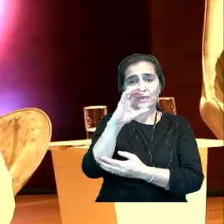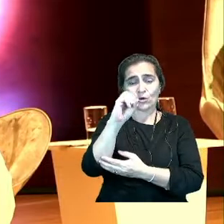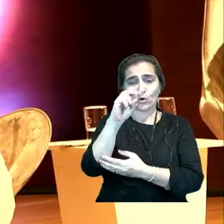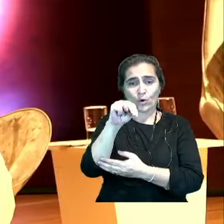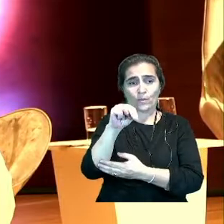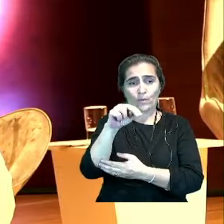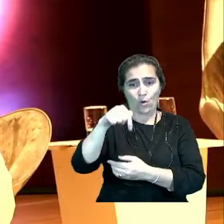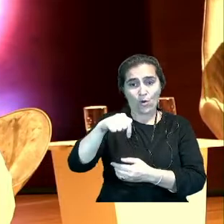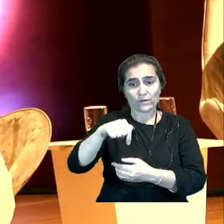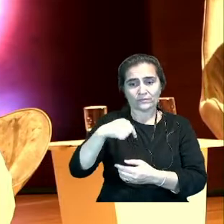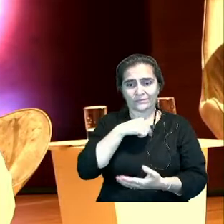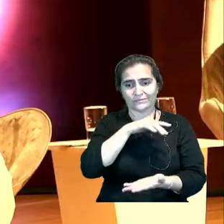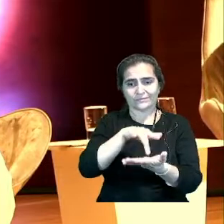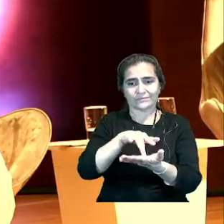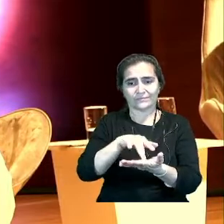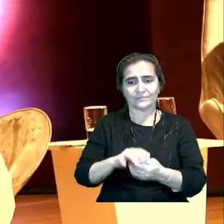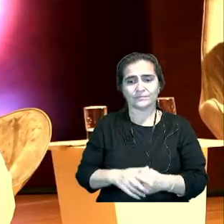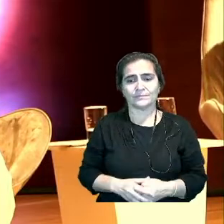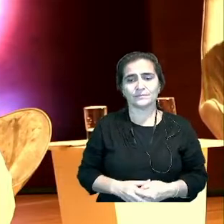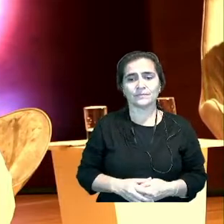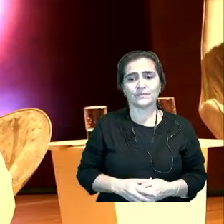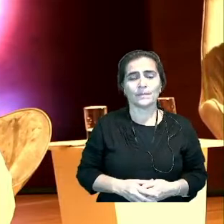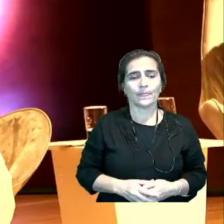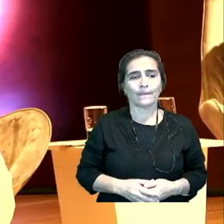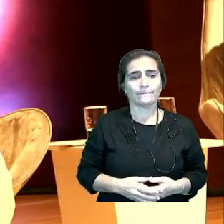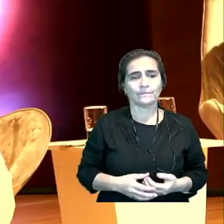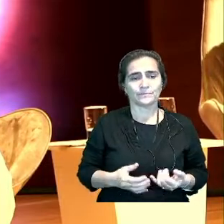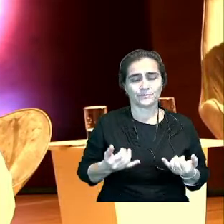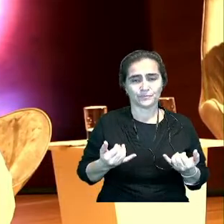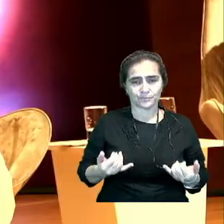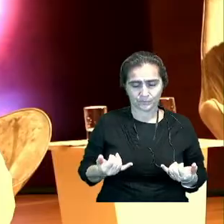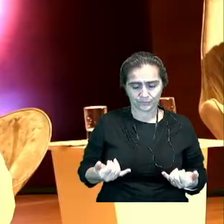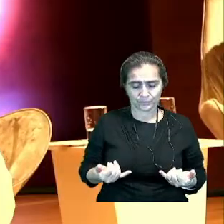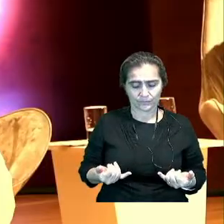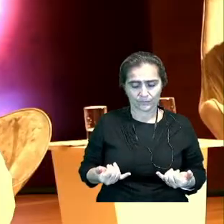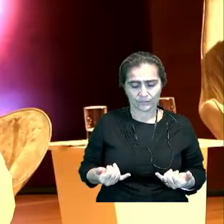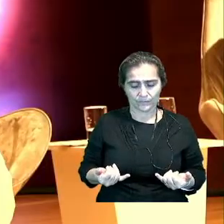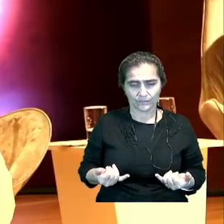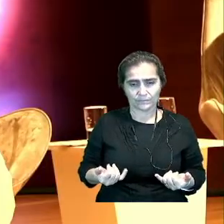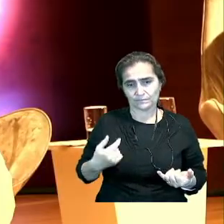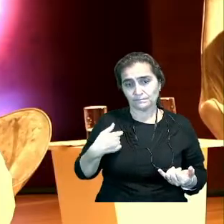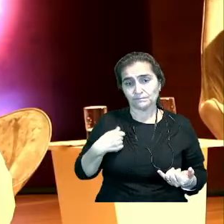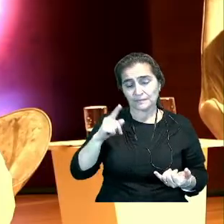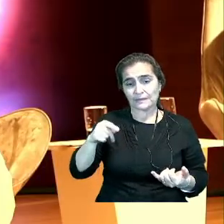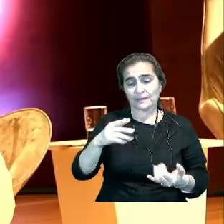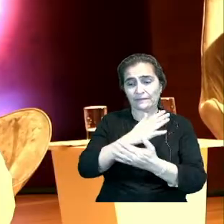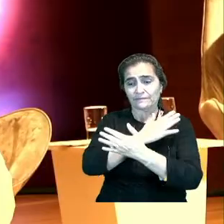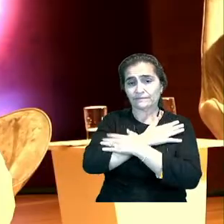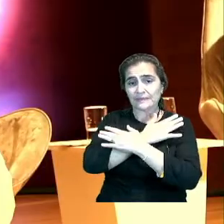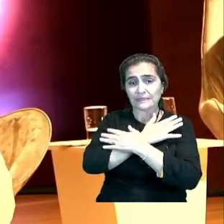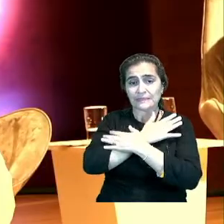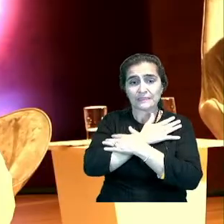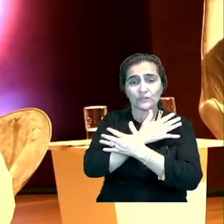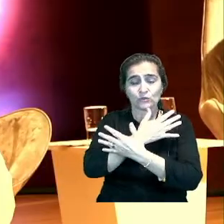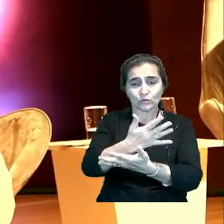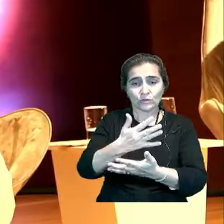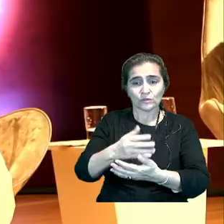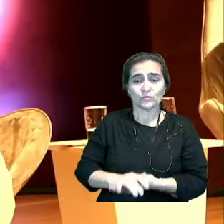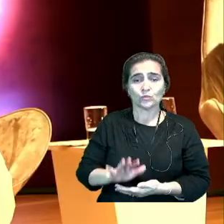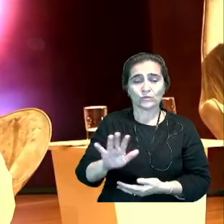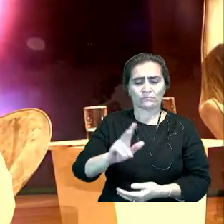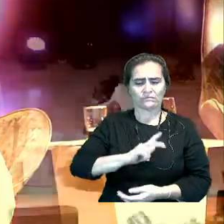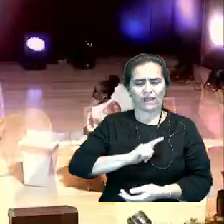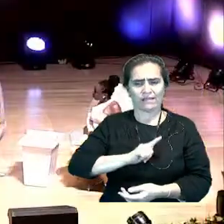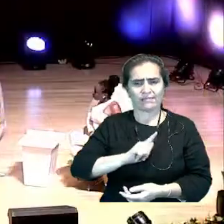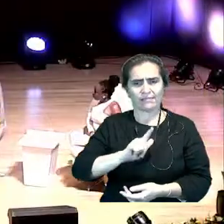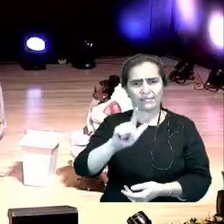And indeed, I have to congratulate you and thank you for your leadership that led to the recognition of this